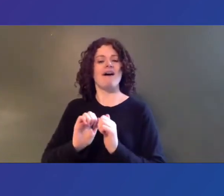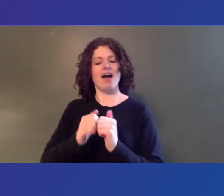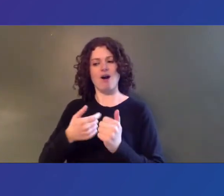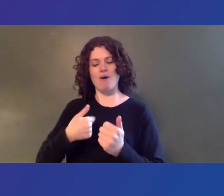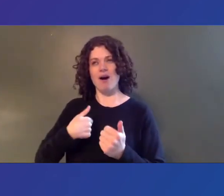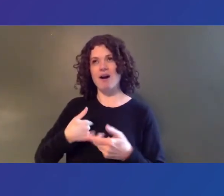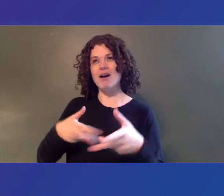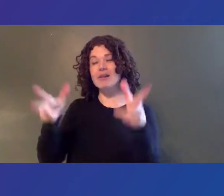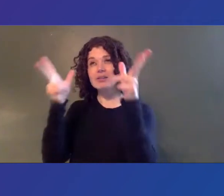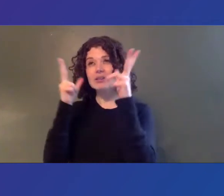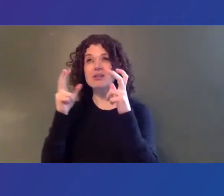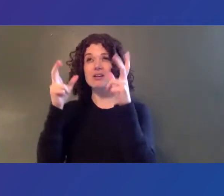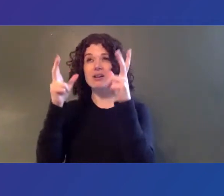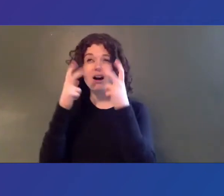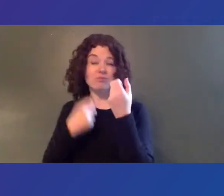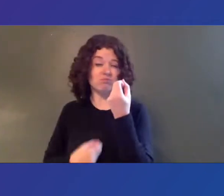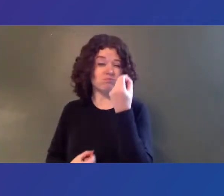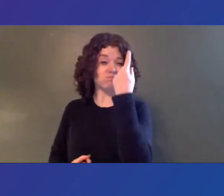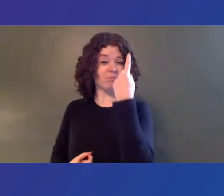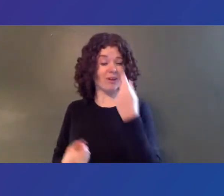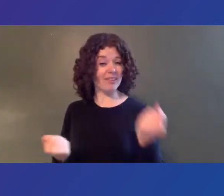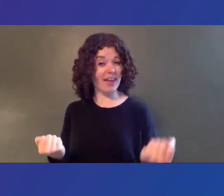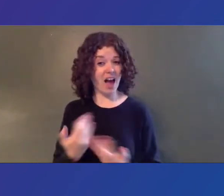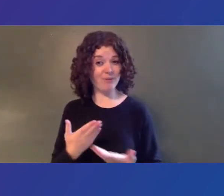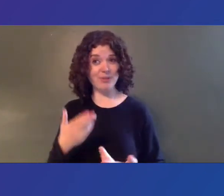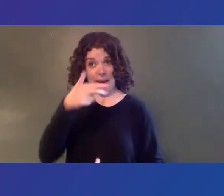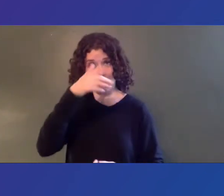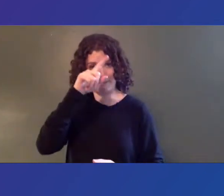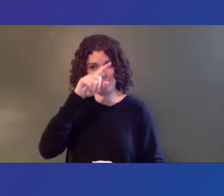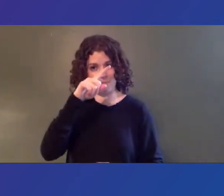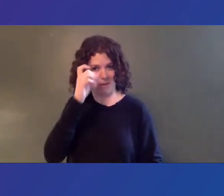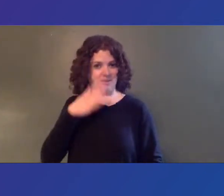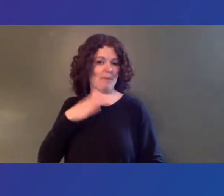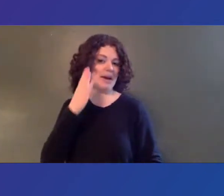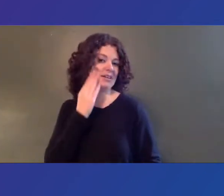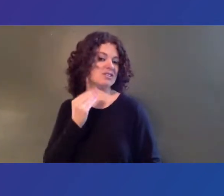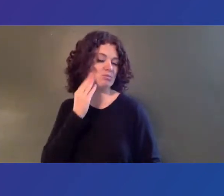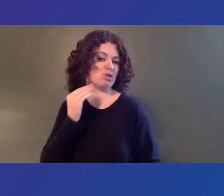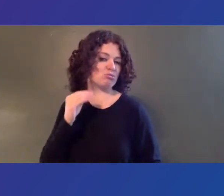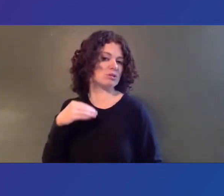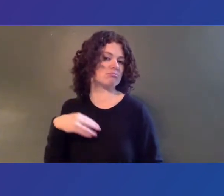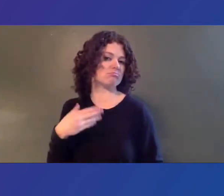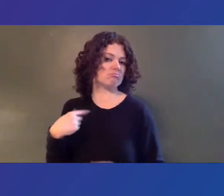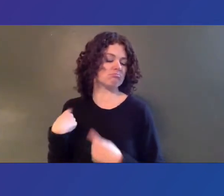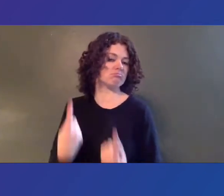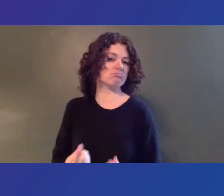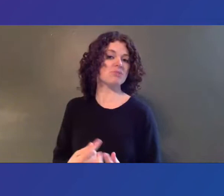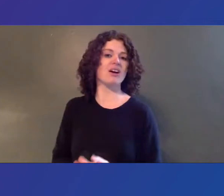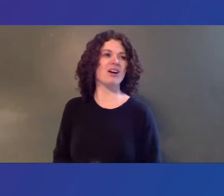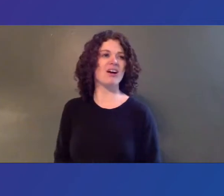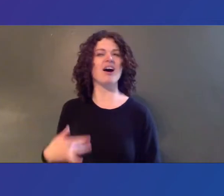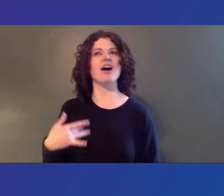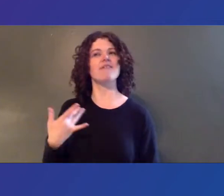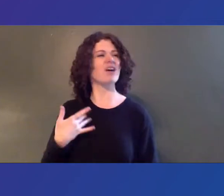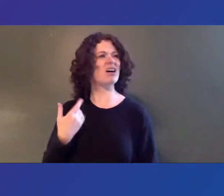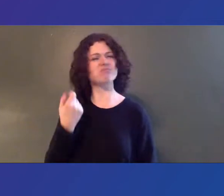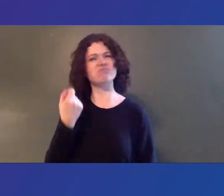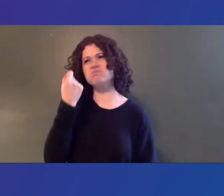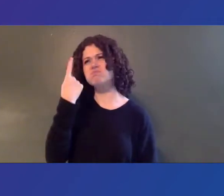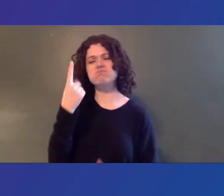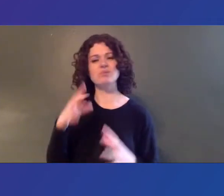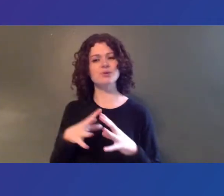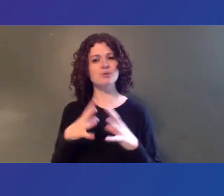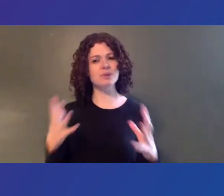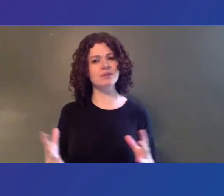absorbed the information in class, because I was older, I thought that I really got a lot from it. I don't